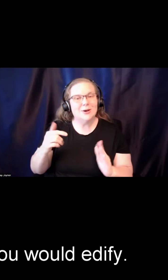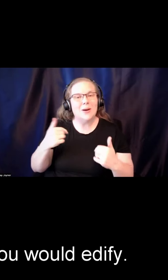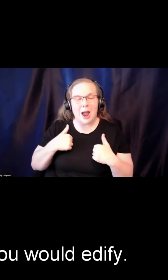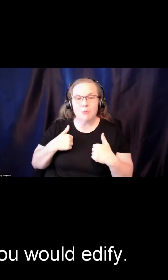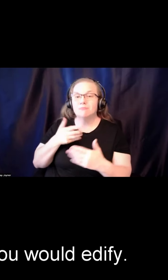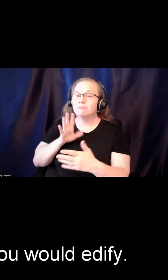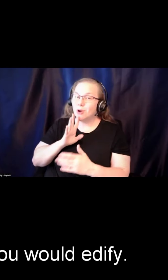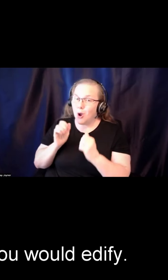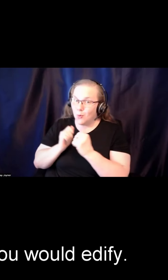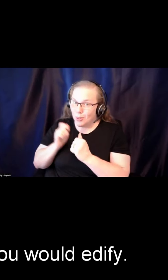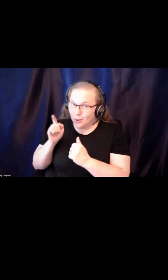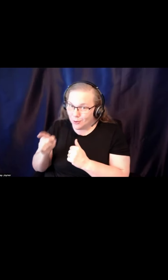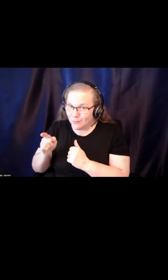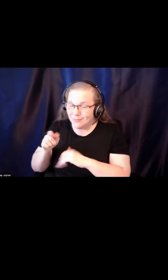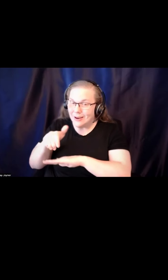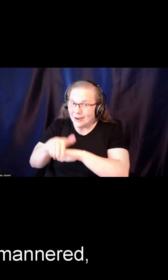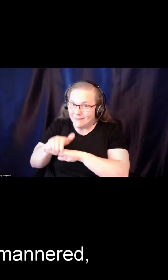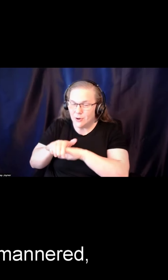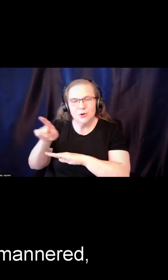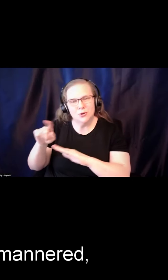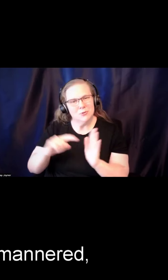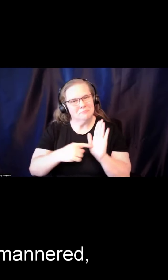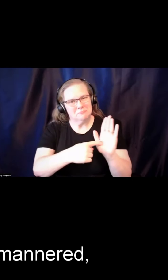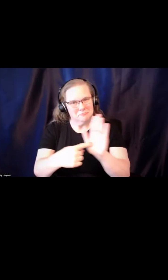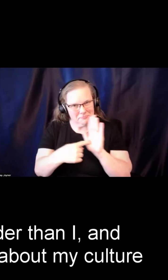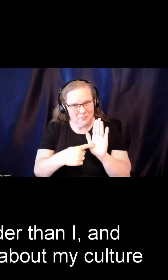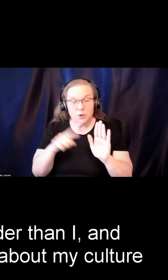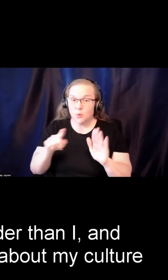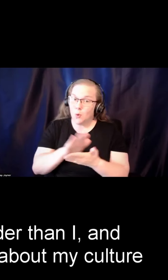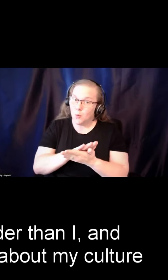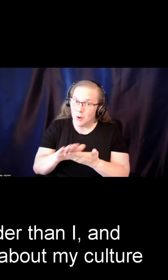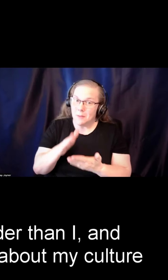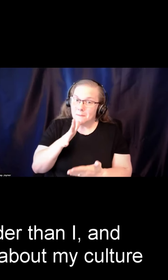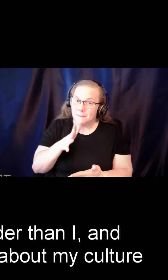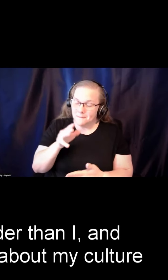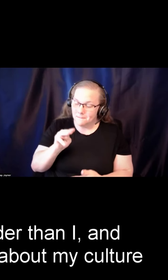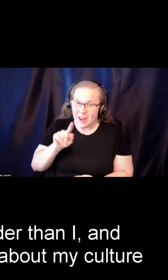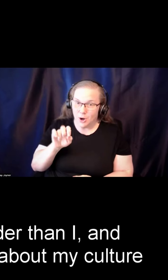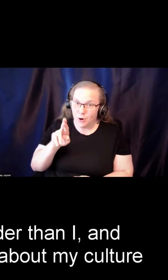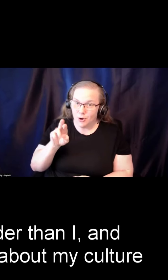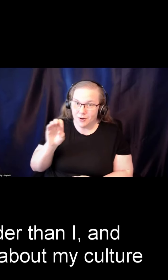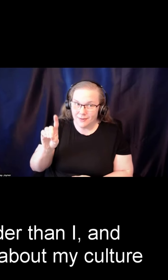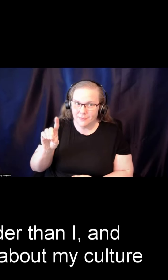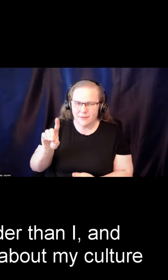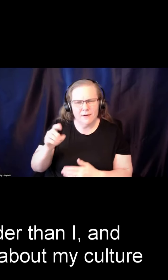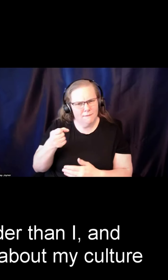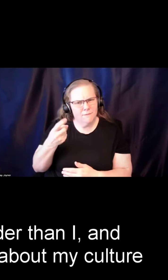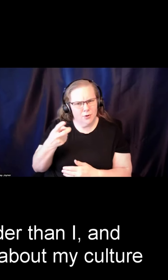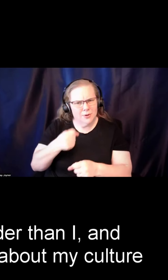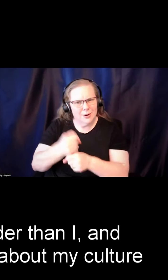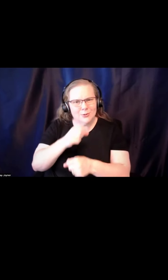converse, you would edify. You were well-mannered, just a few years older than I, and passionately